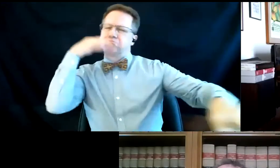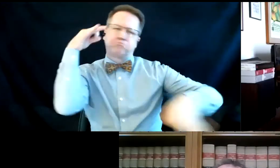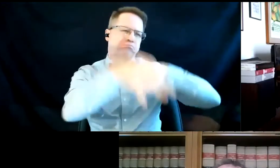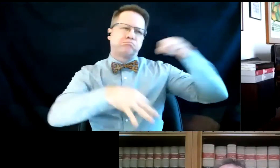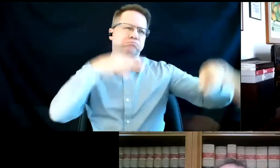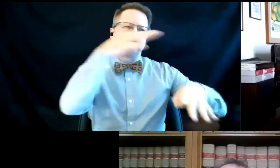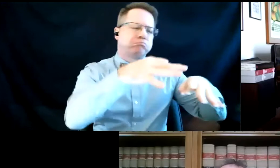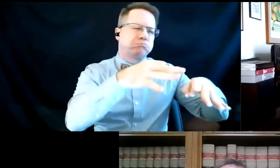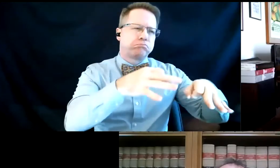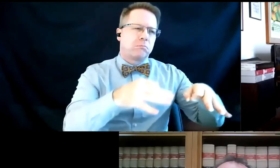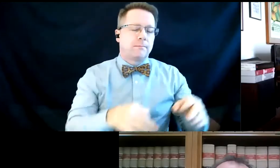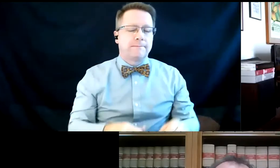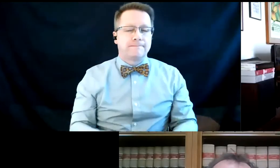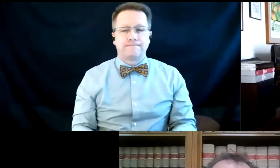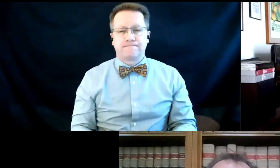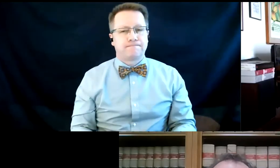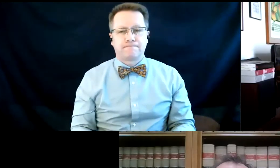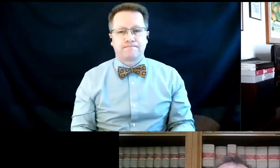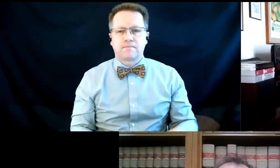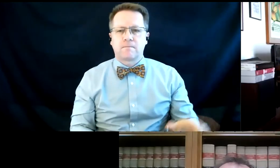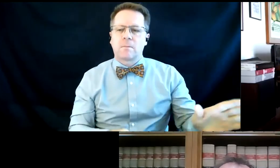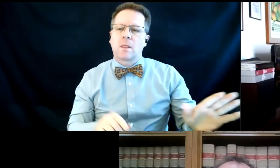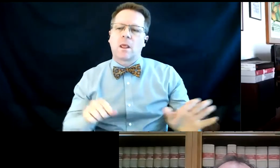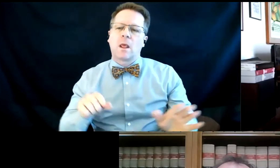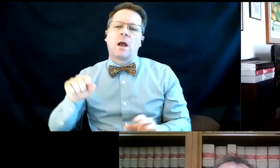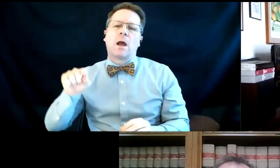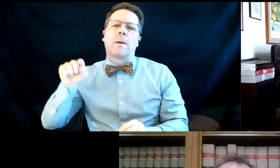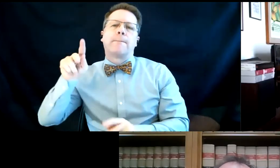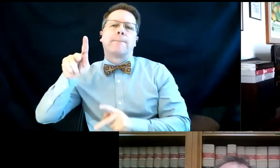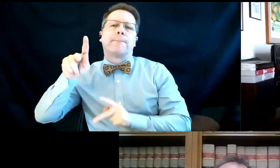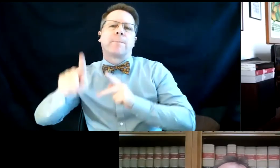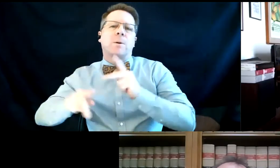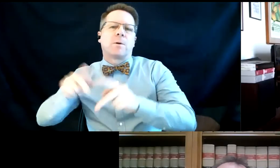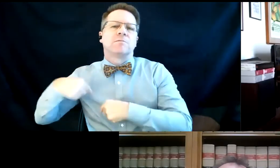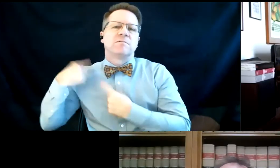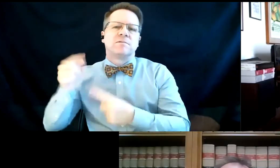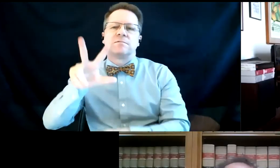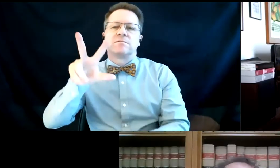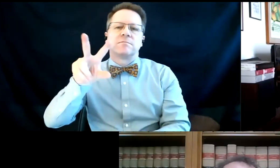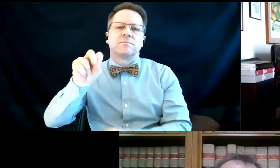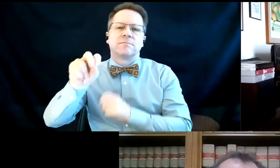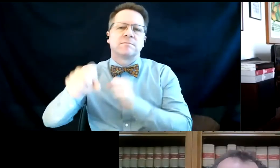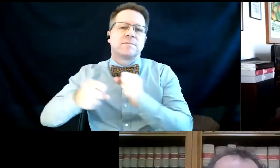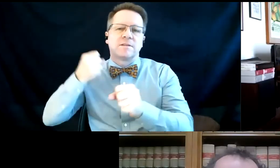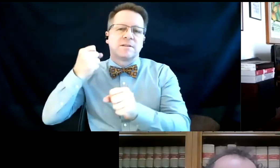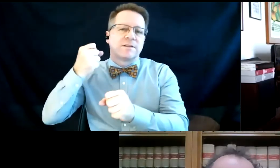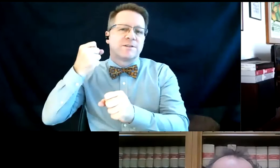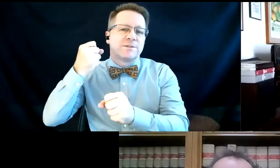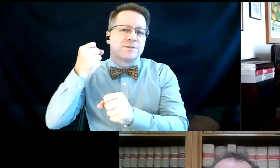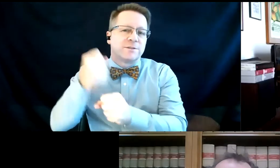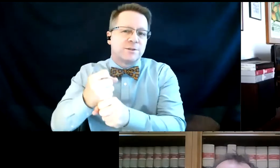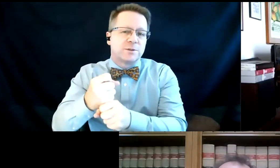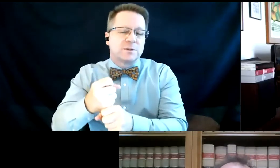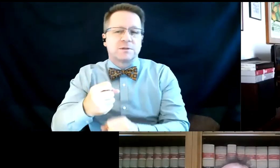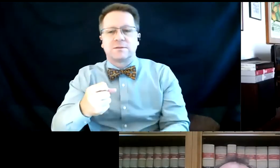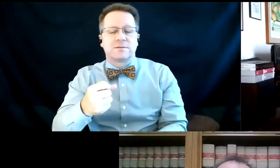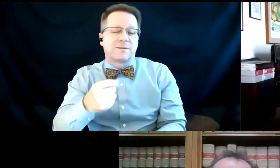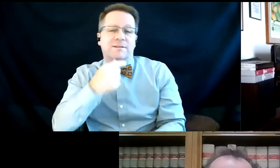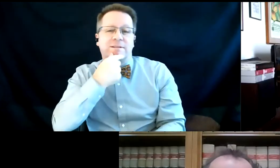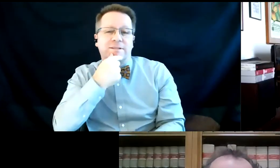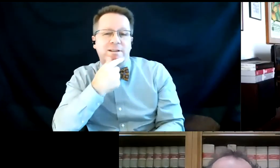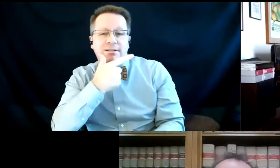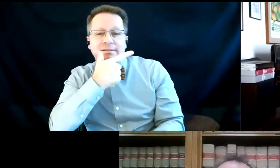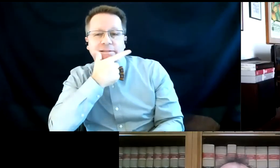was a sustained effort outside the court for 30 years for gay and lesbian folks to come out,